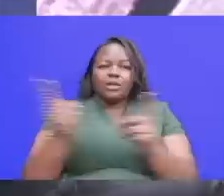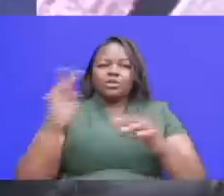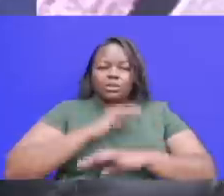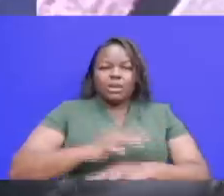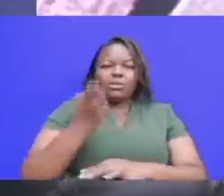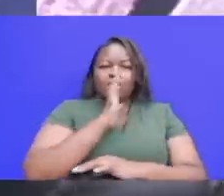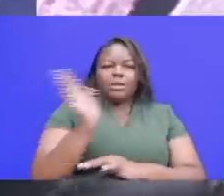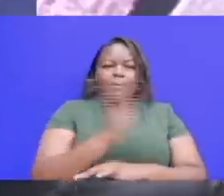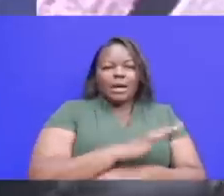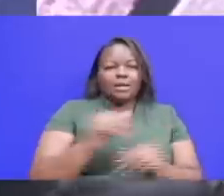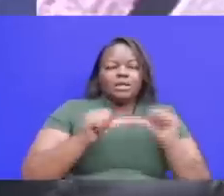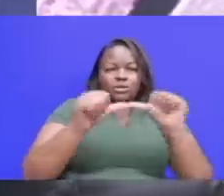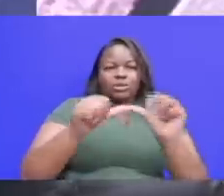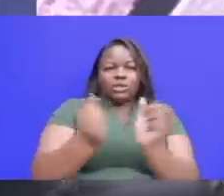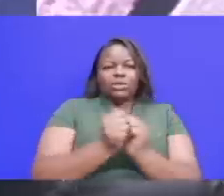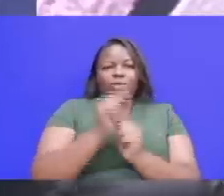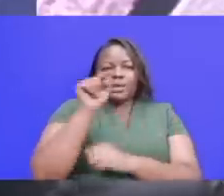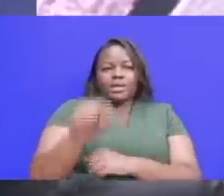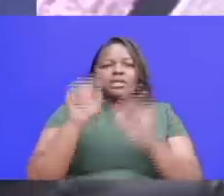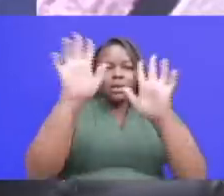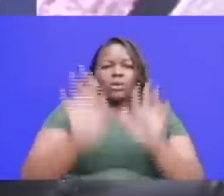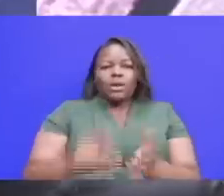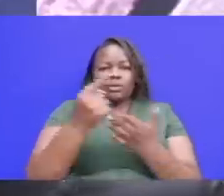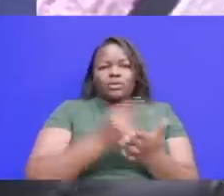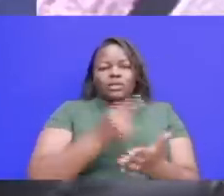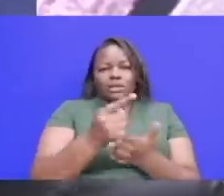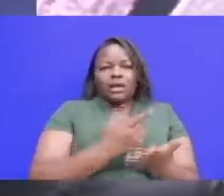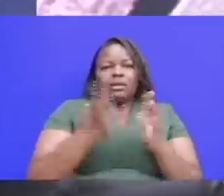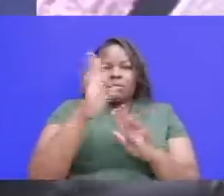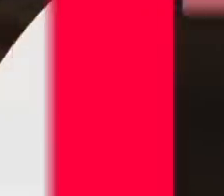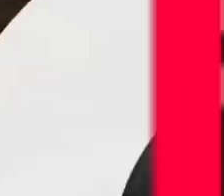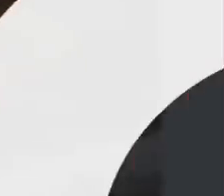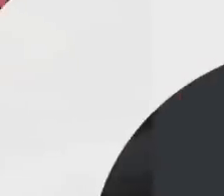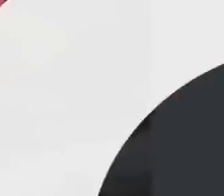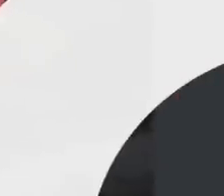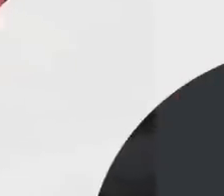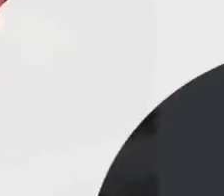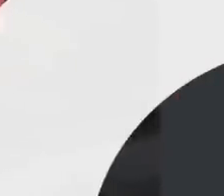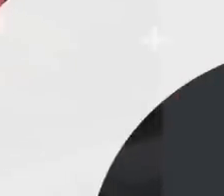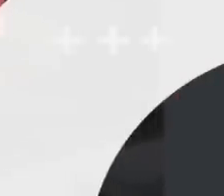right back to continue with this wonderful discussion. May you not